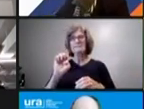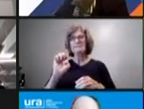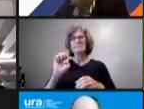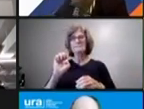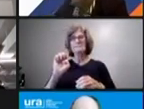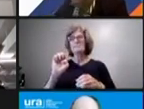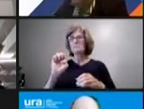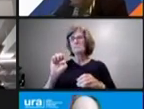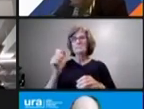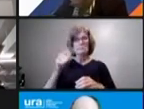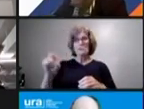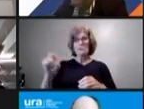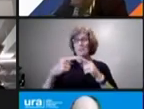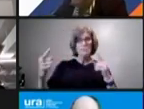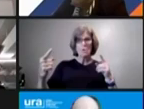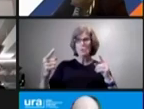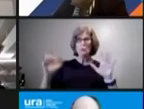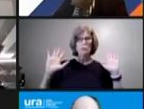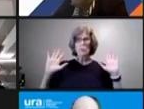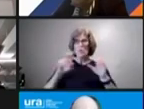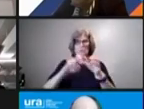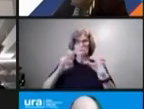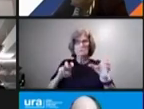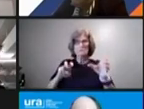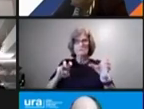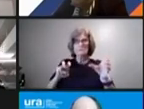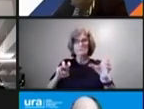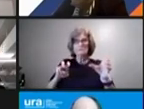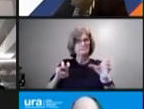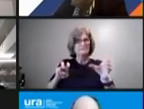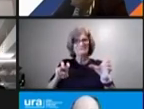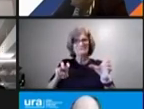Any opposed or abstentions?